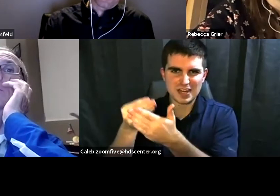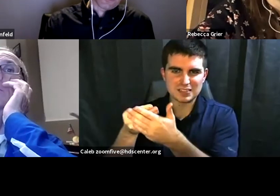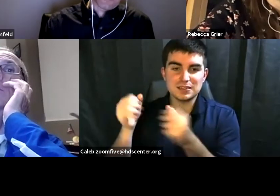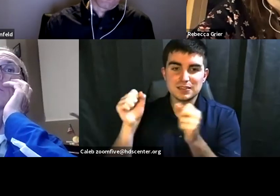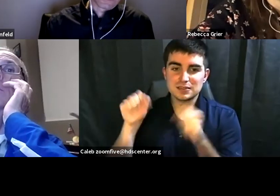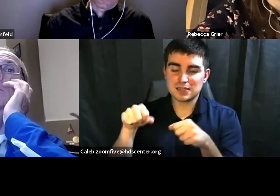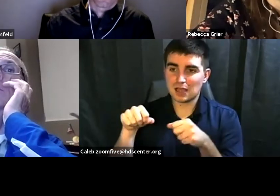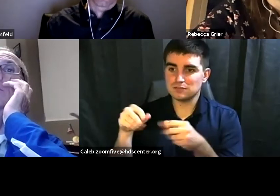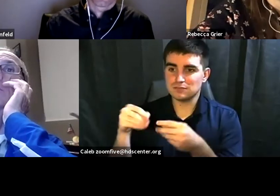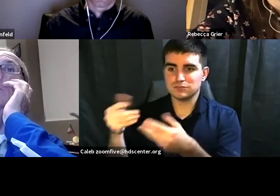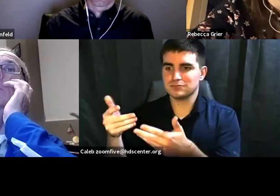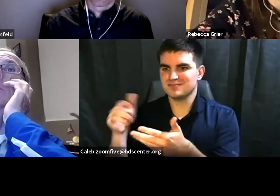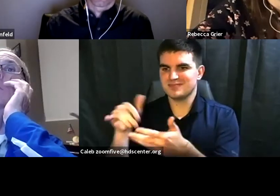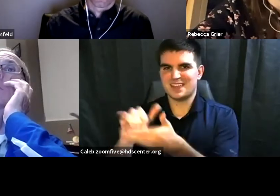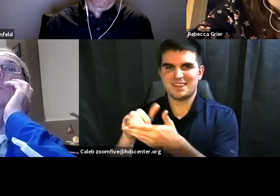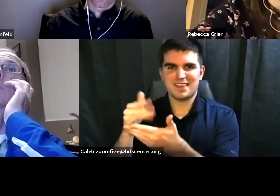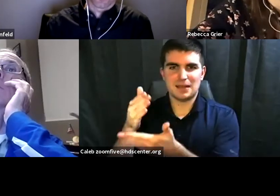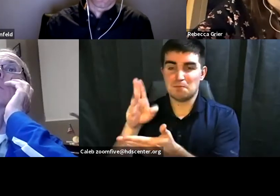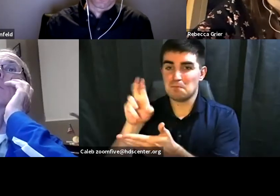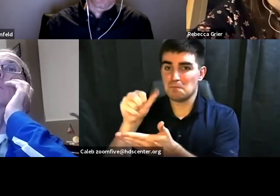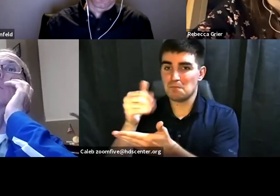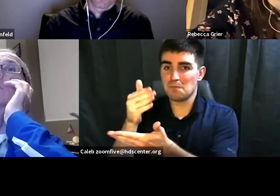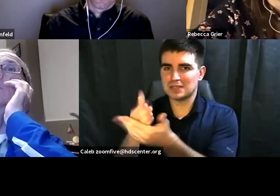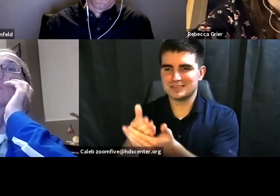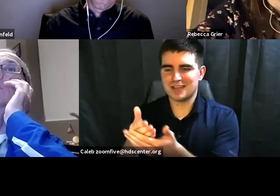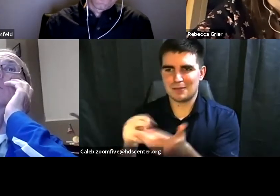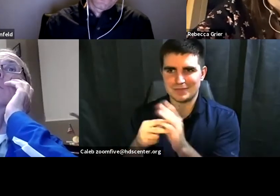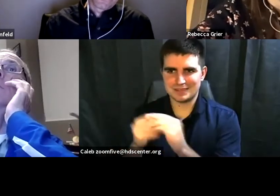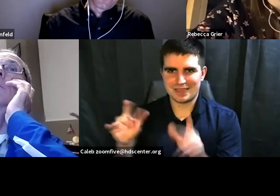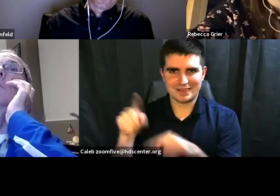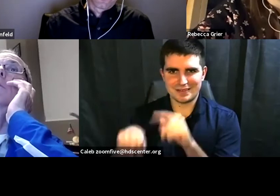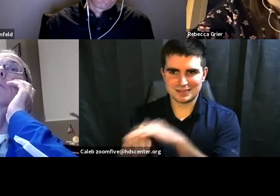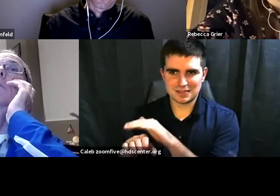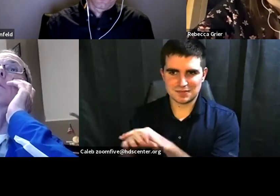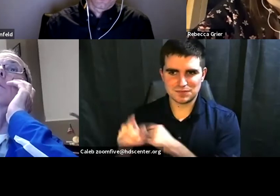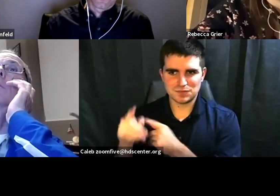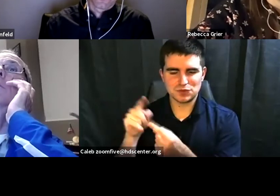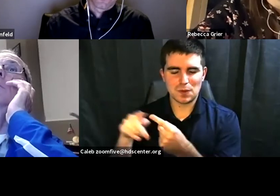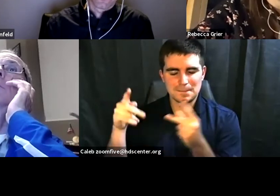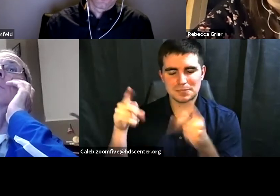that stop meaningless to a person with a disability.